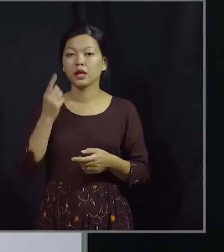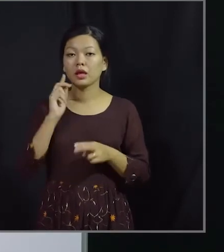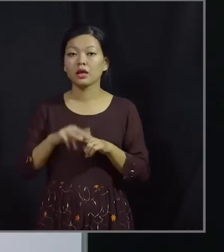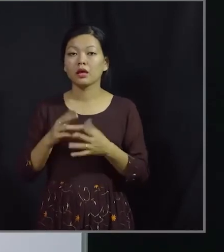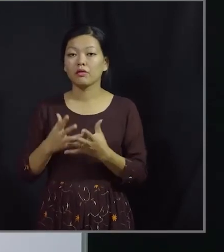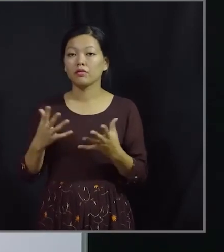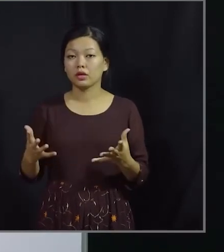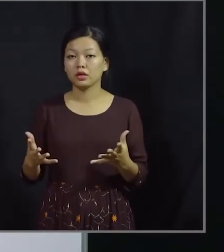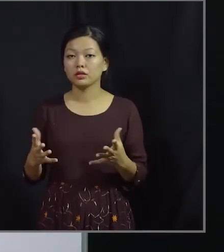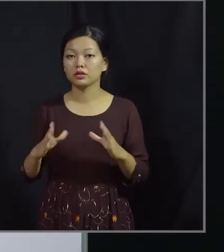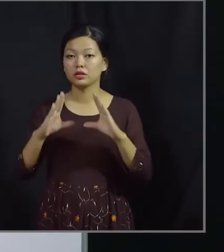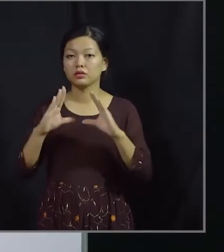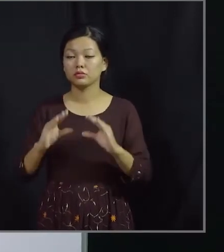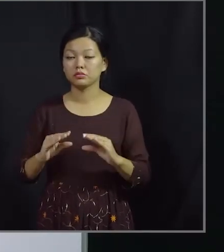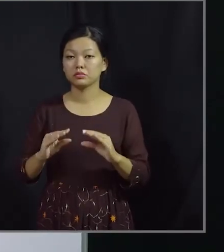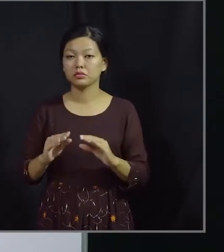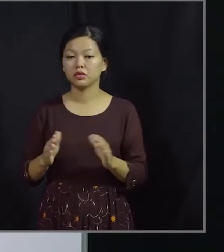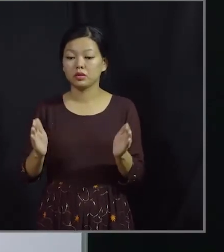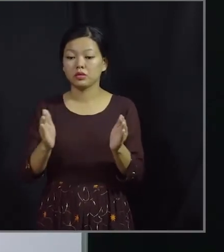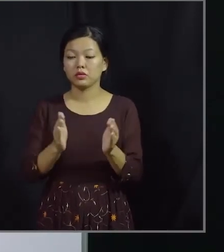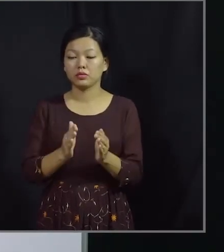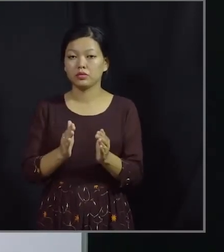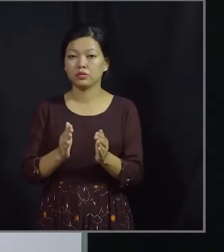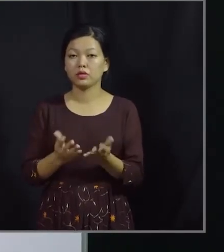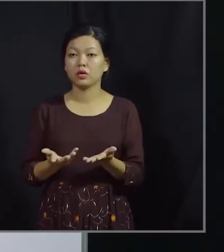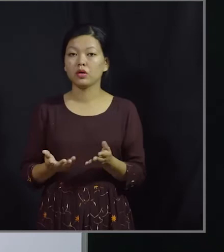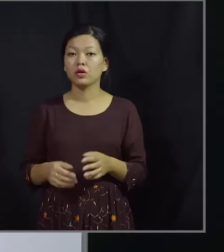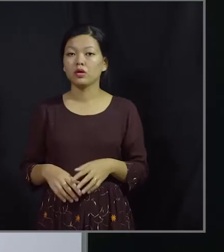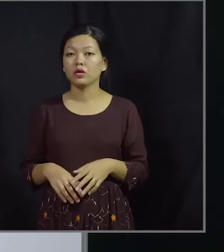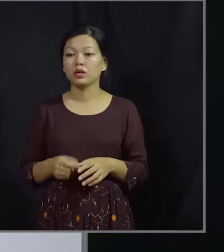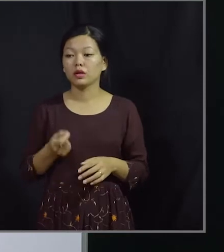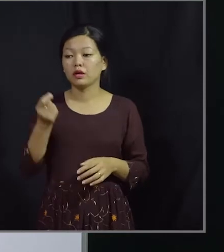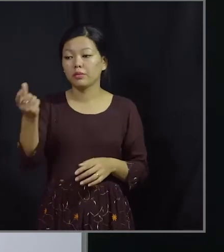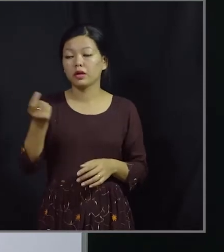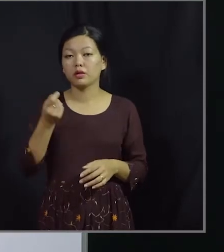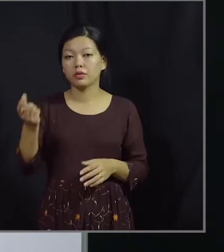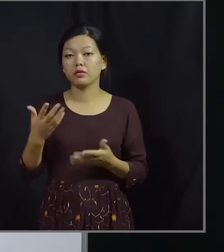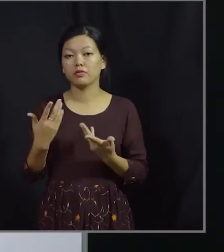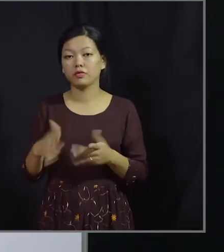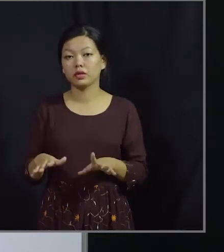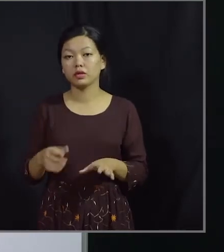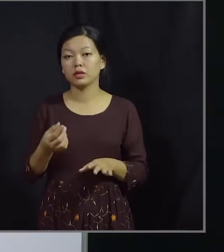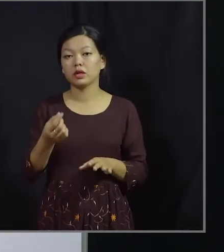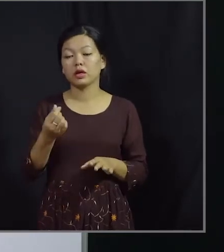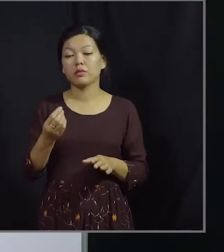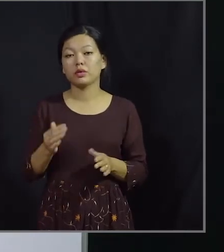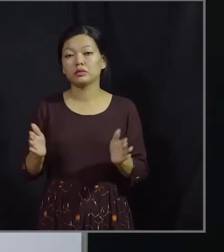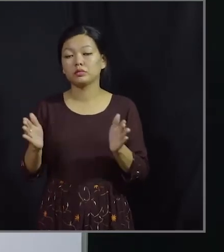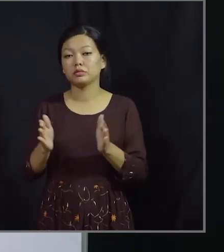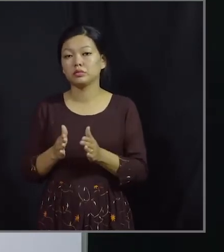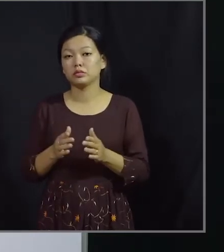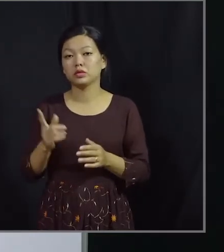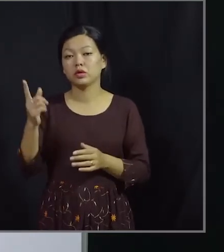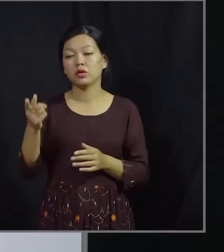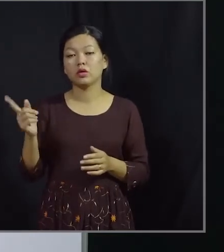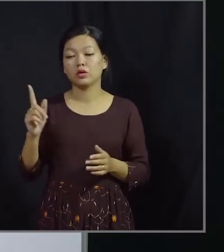decreased, maybe outstanding rent, creditors, debtors, all these things, if these values, the